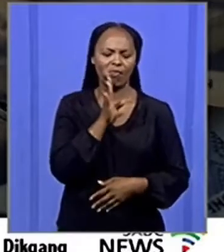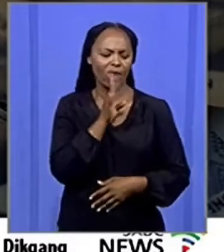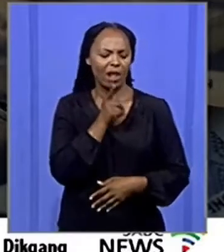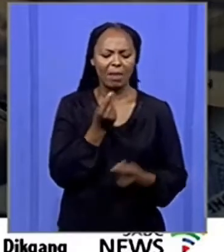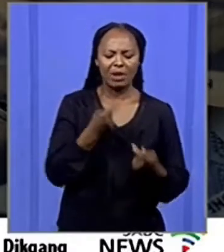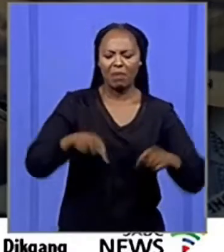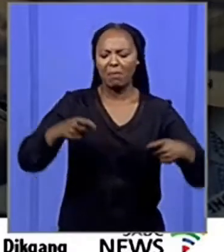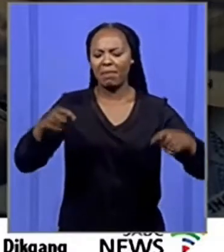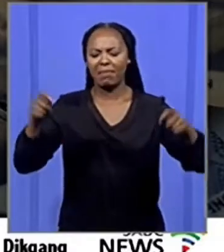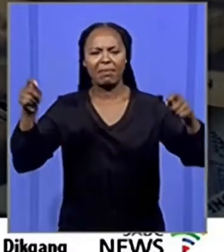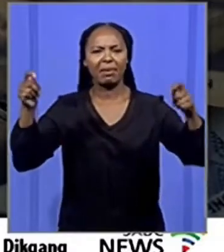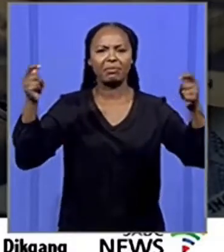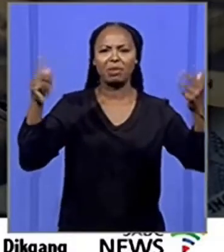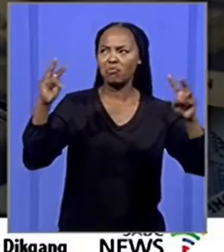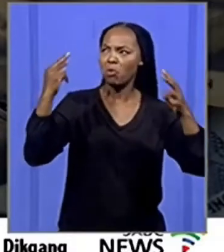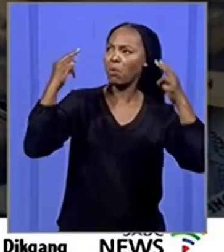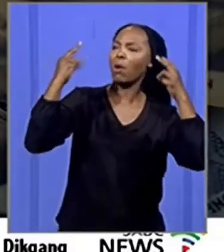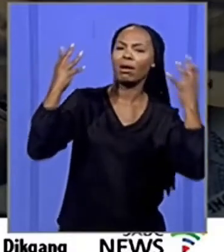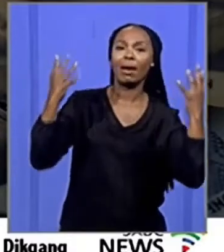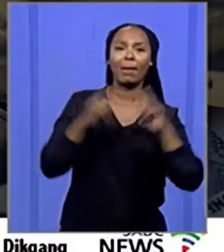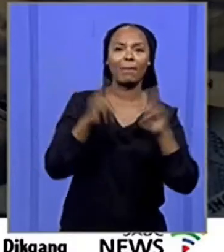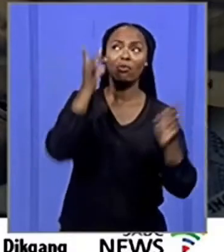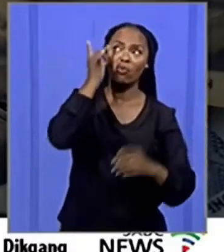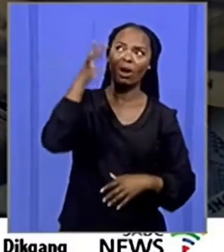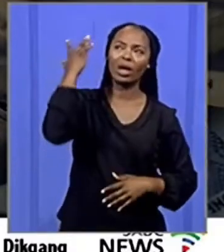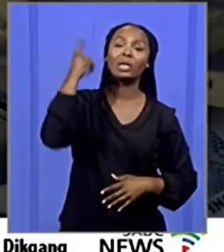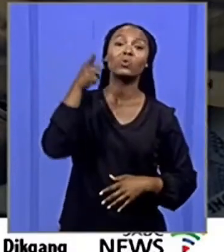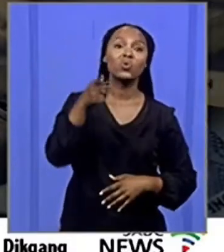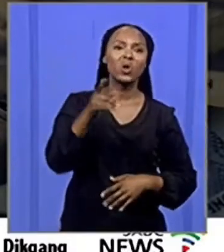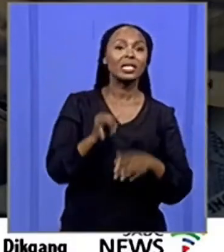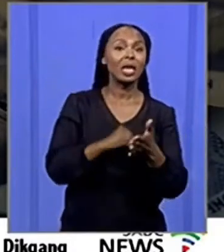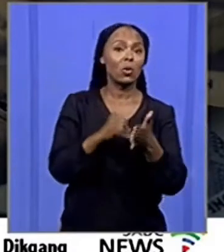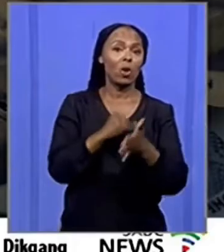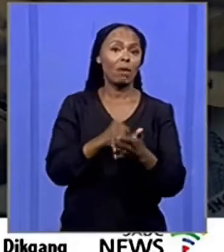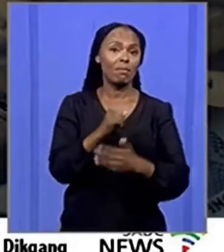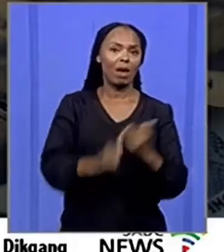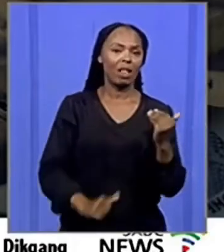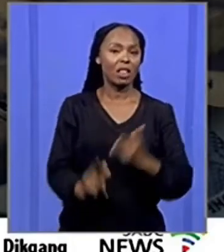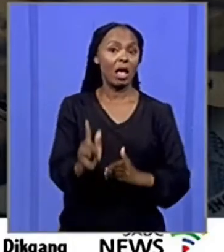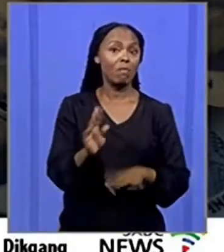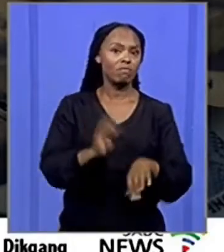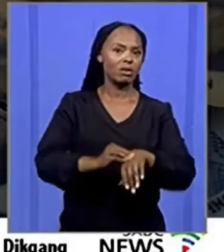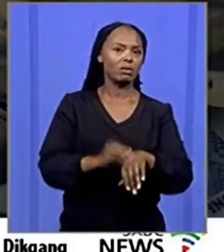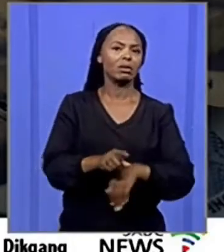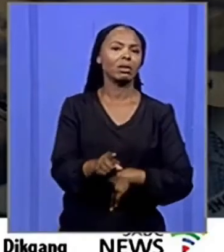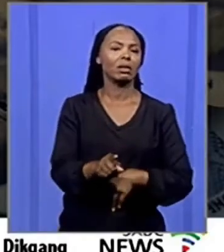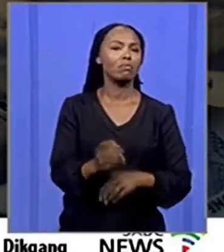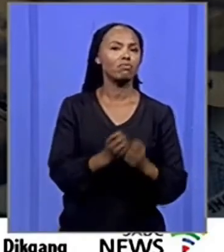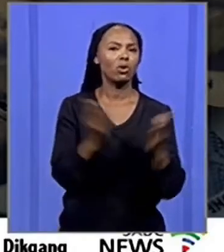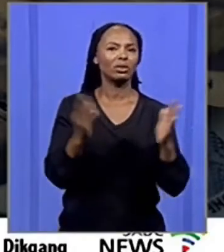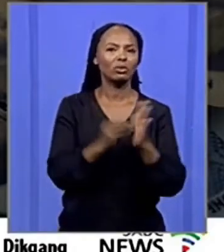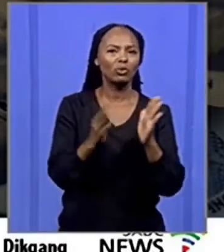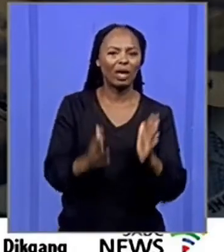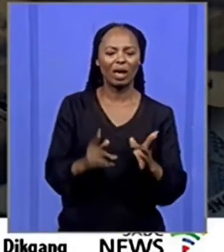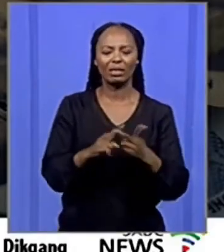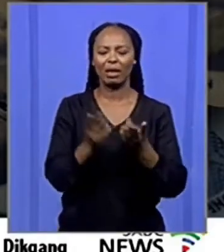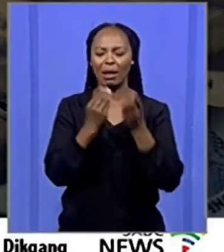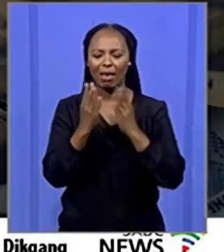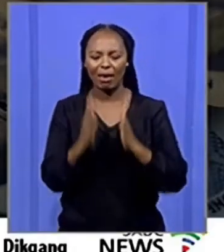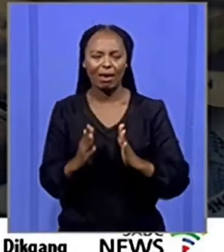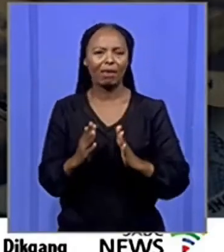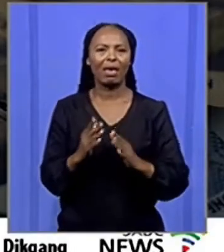le maikarabelo re itebatša gore sehla sa Janawari se a fihla gomme baithuti ba tlile go nyaka ditlabelo tša